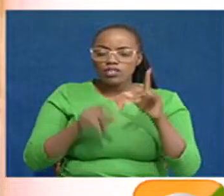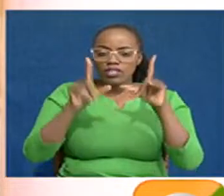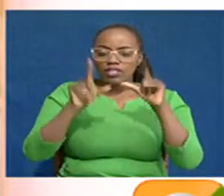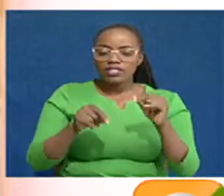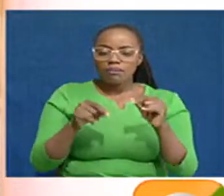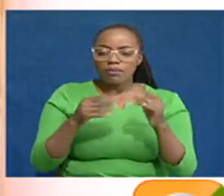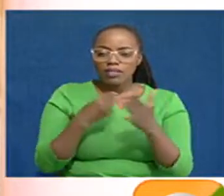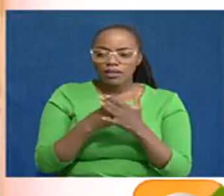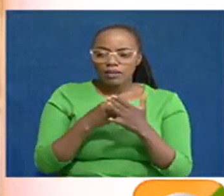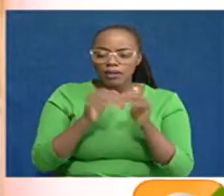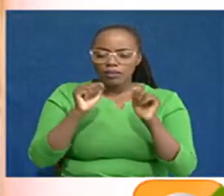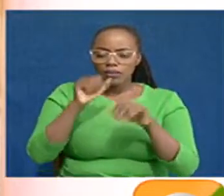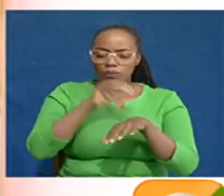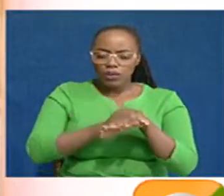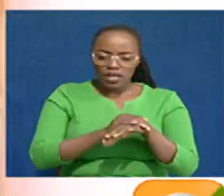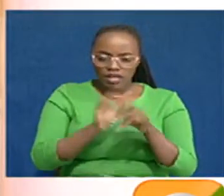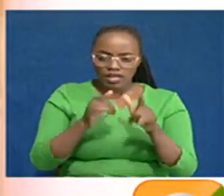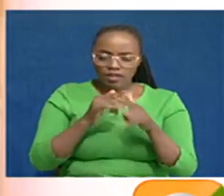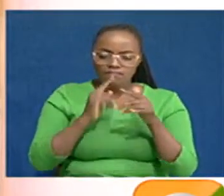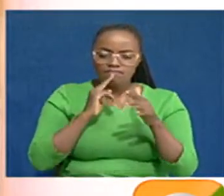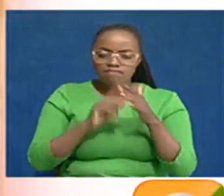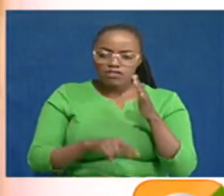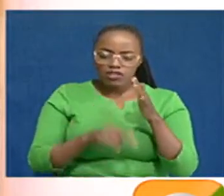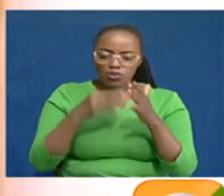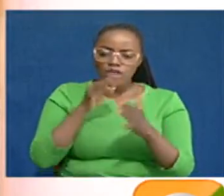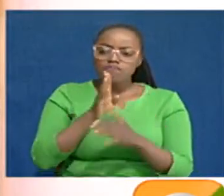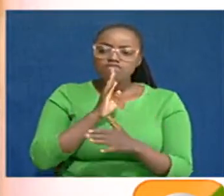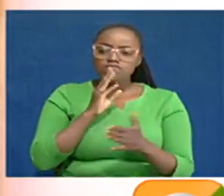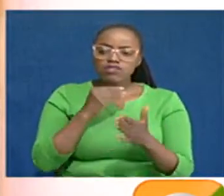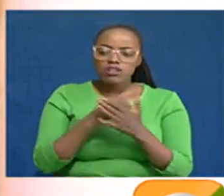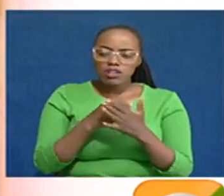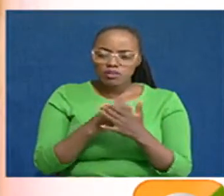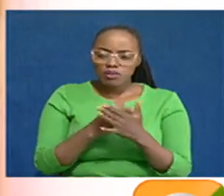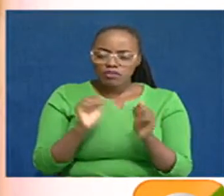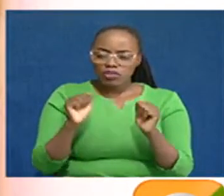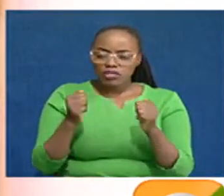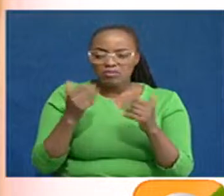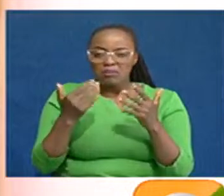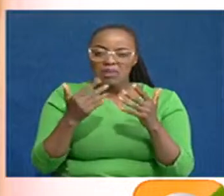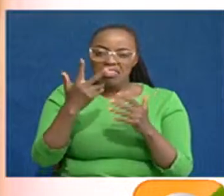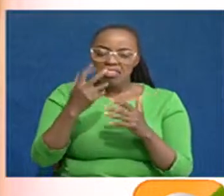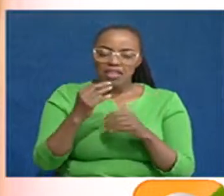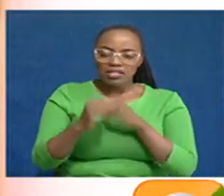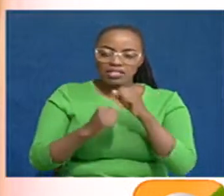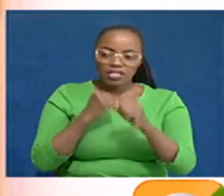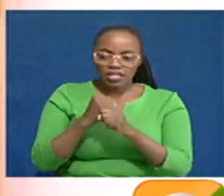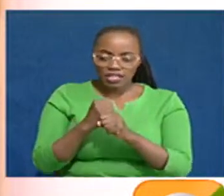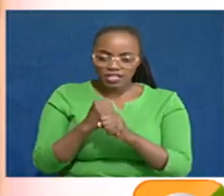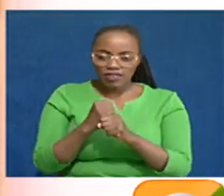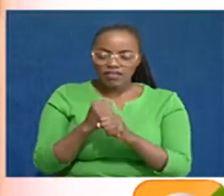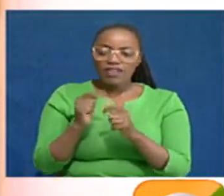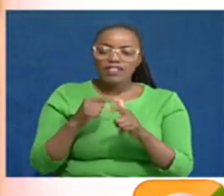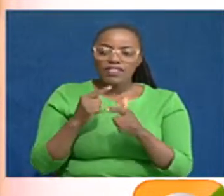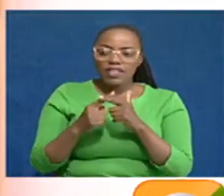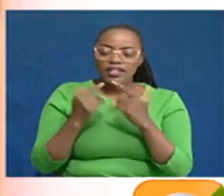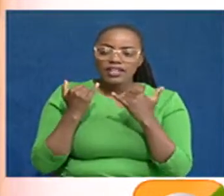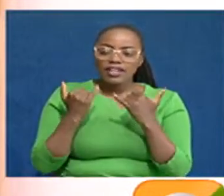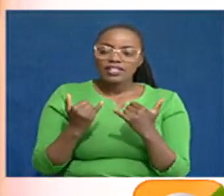we can get? And you say, we are borrowing money for, say, 30 years or whatever amount of duration. Right